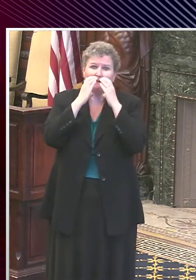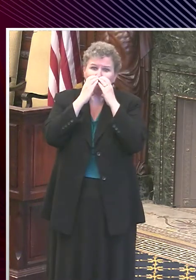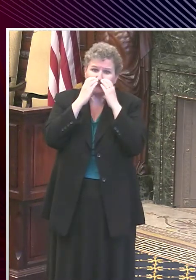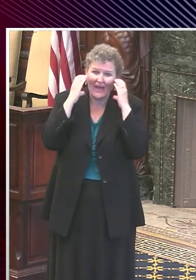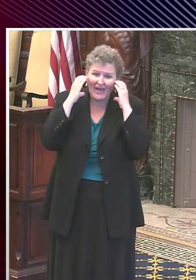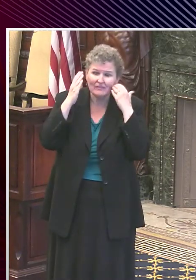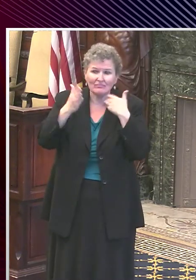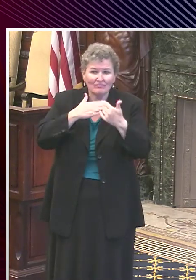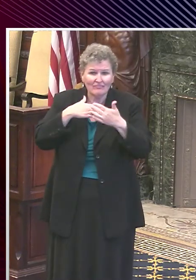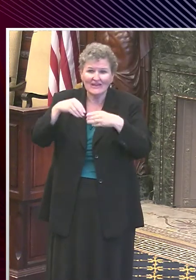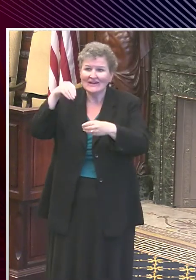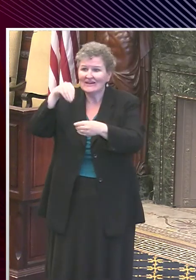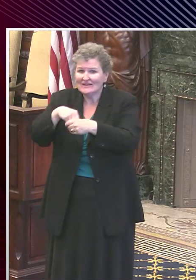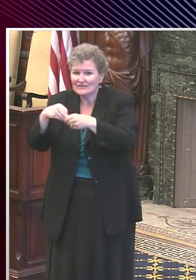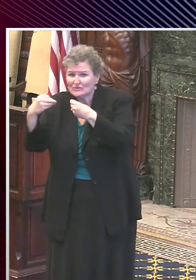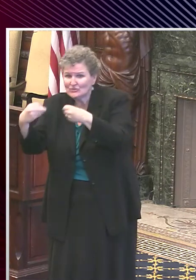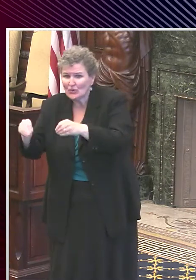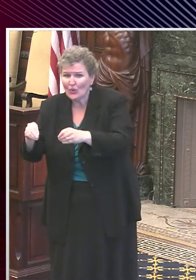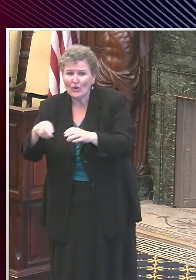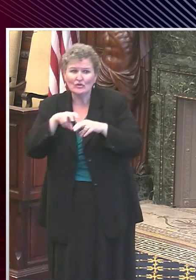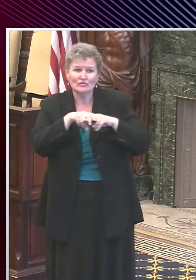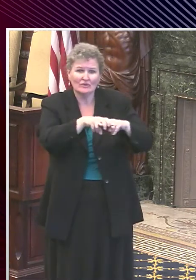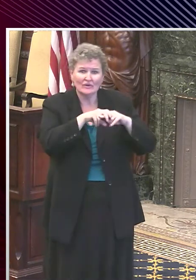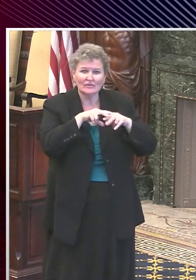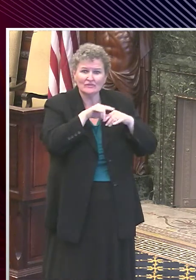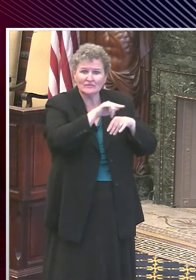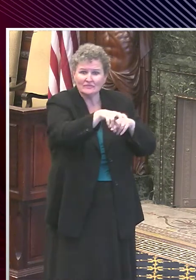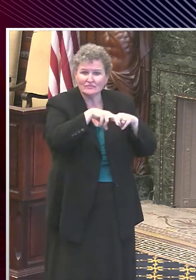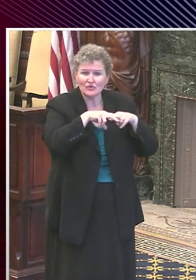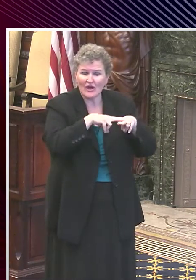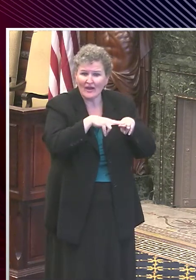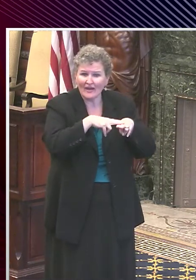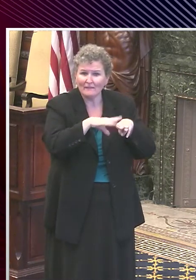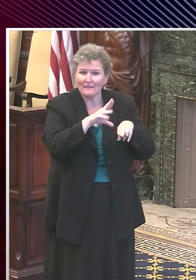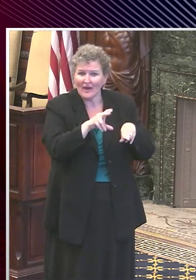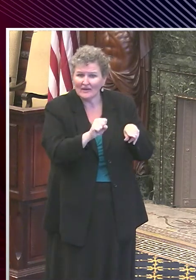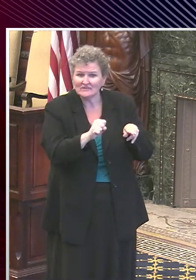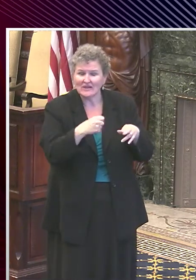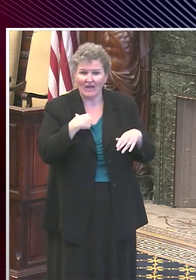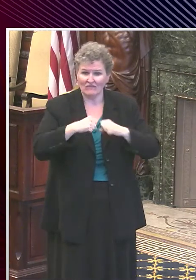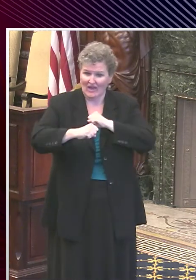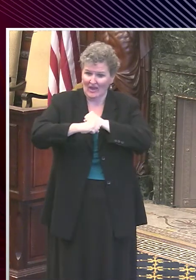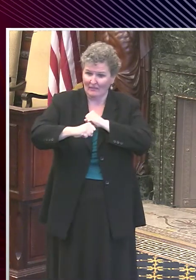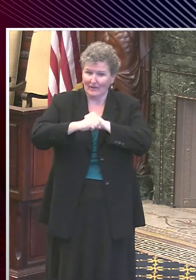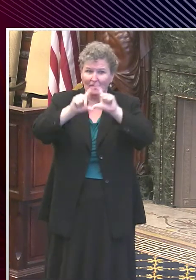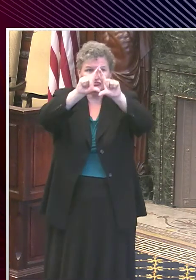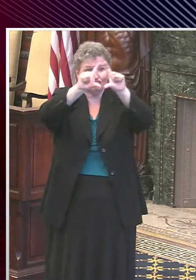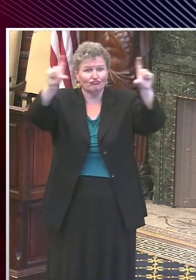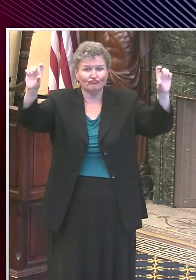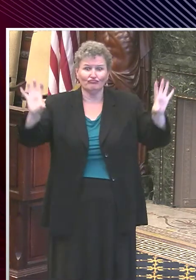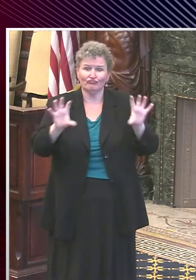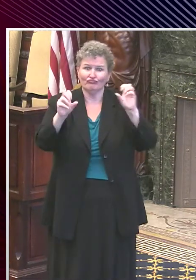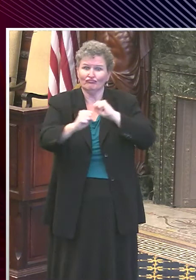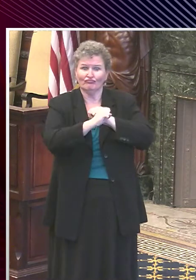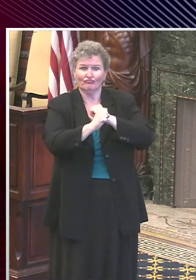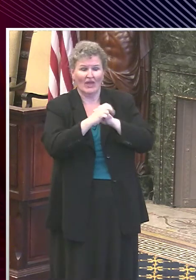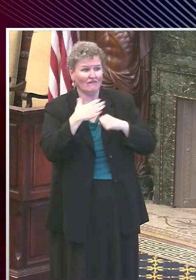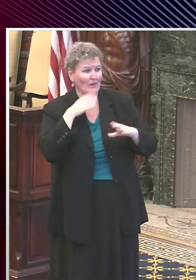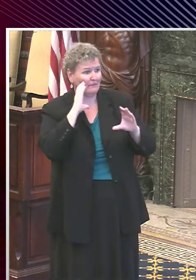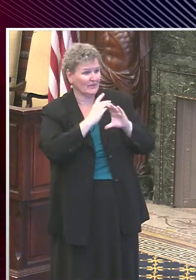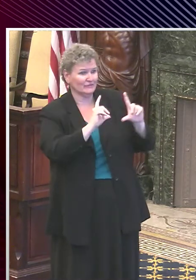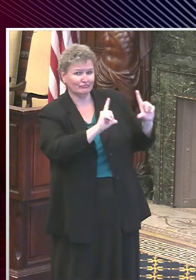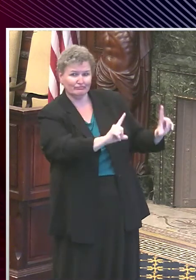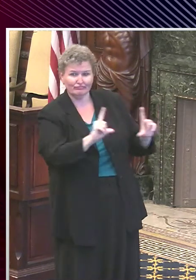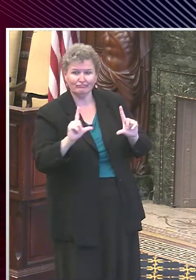they're on SEPTA. Not 100%. We want it to be higher than that. We have our media campaign that you see over my shoulder here with a constant reminder. We hope to